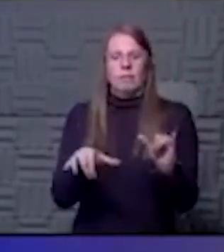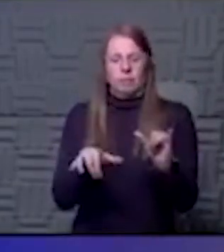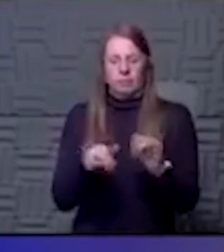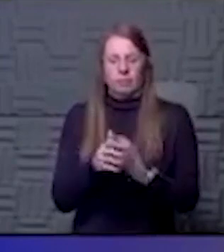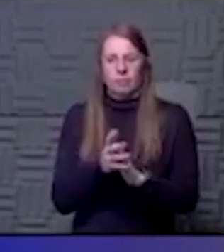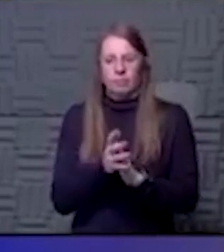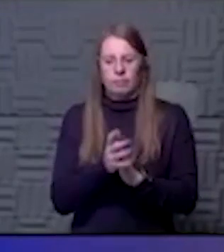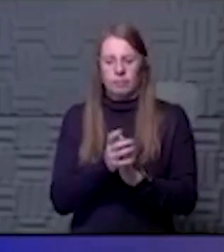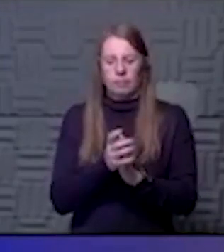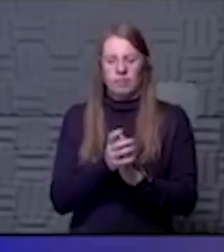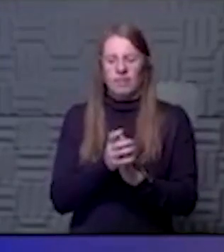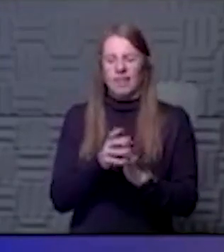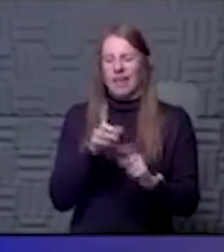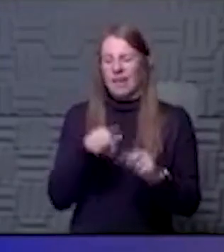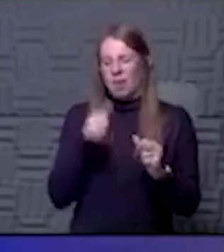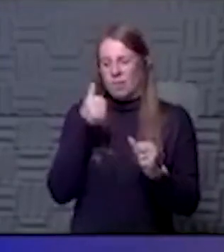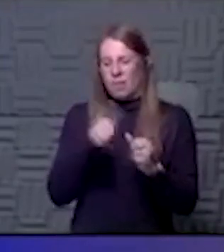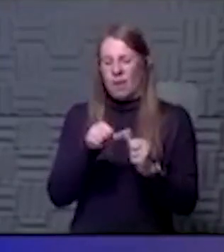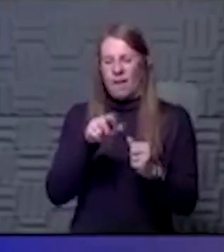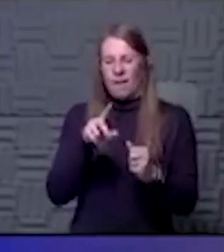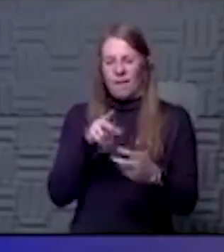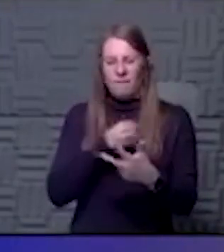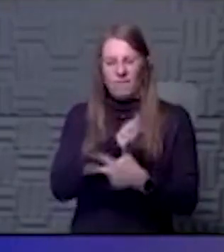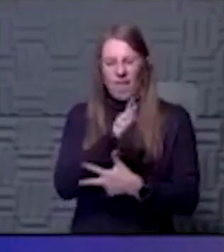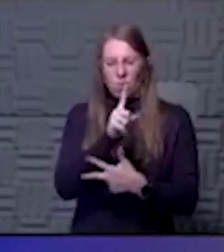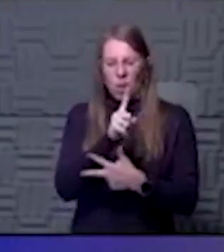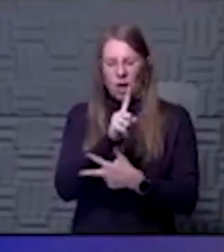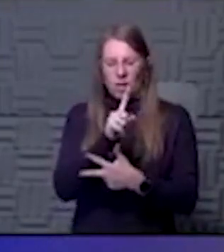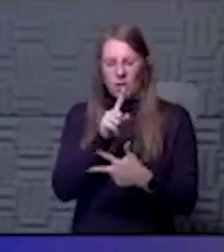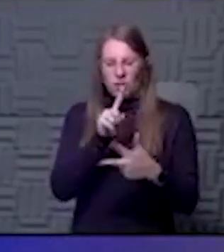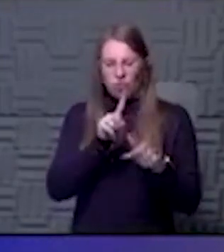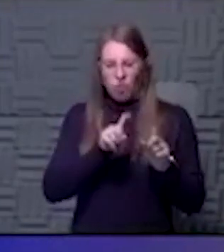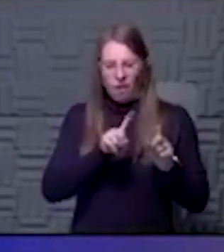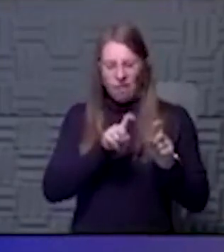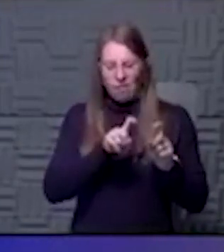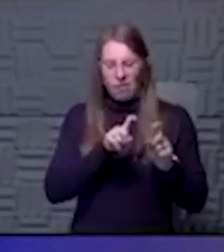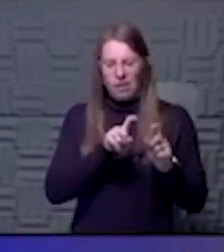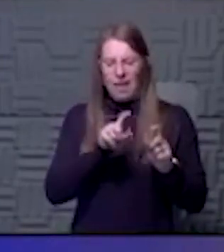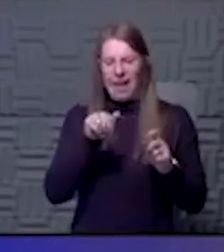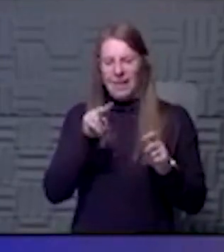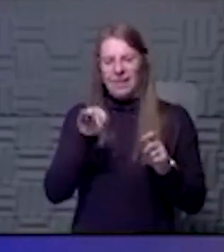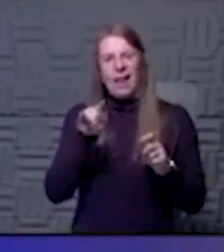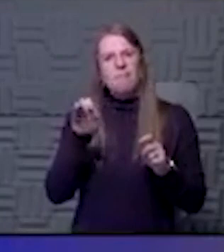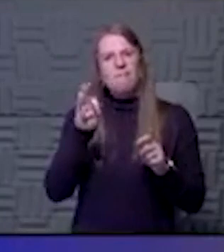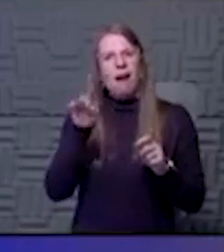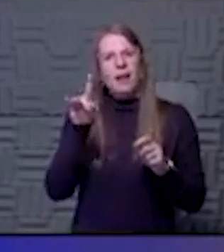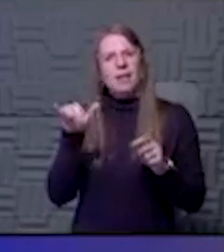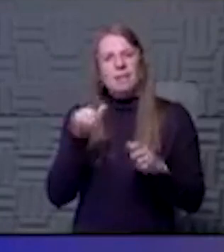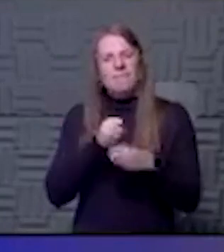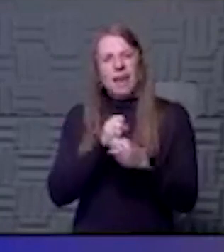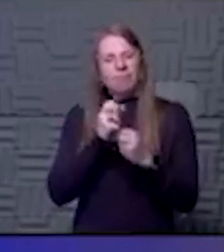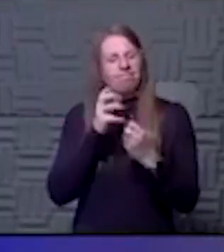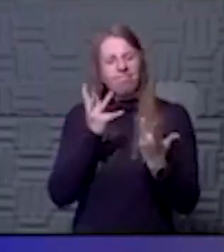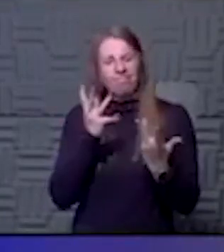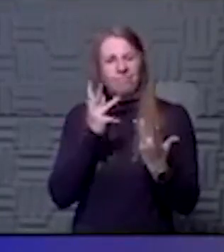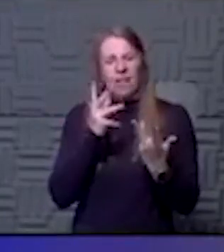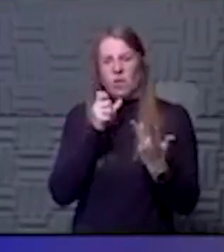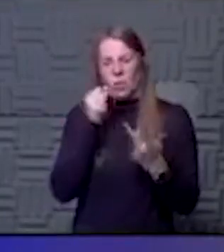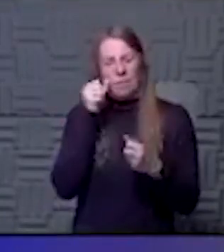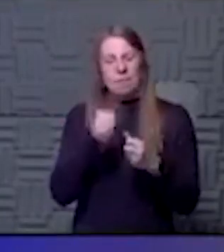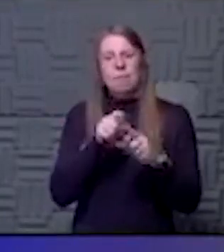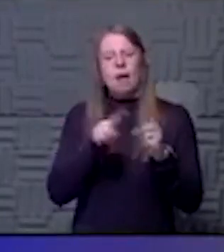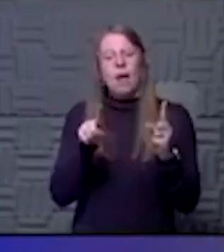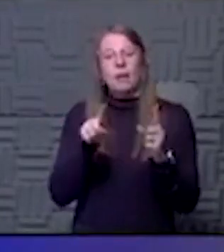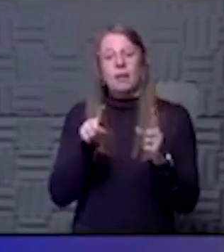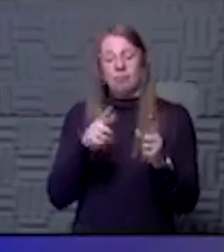the phase 1 trials where they looked at how much antibodies made or anything like that. But typically for vaccines,